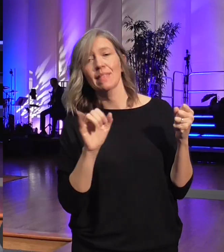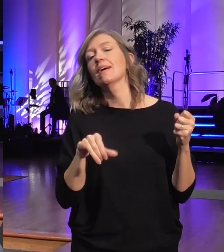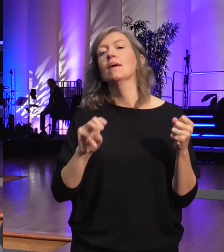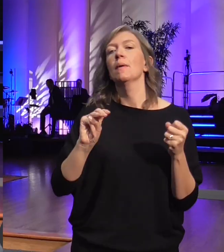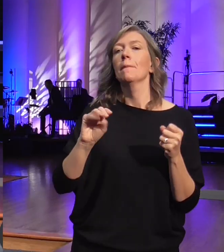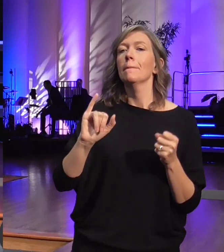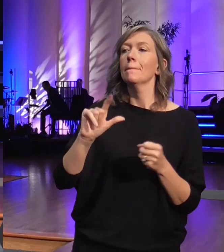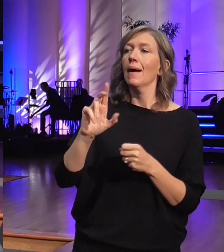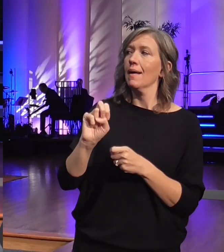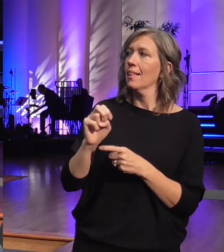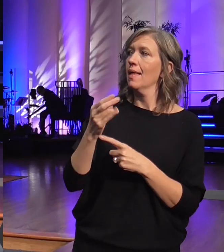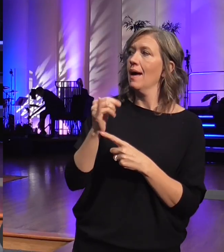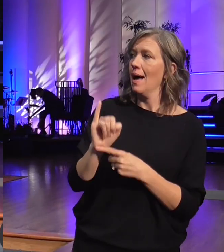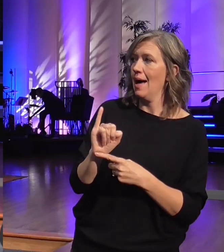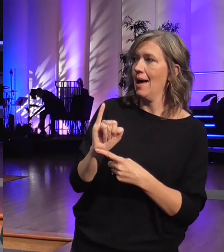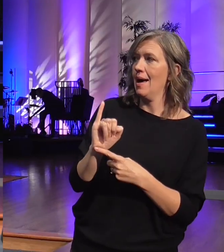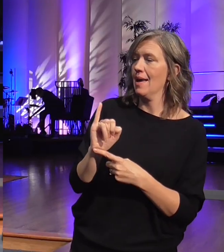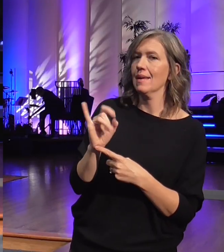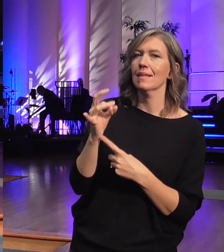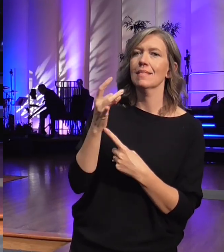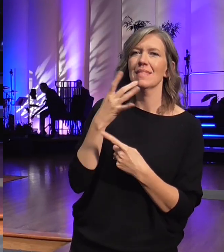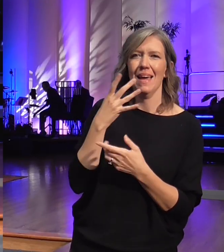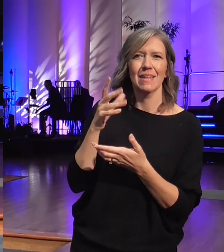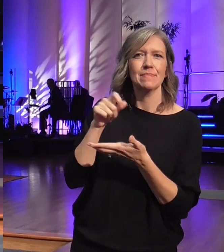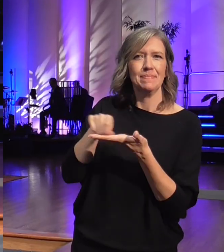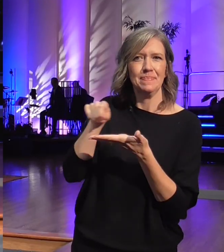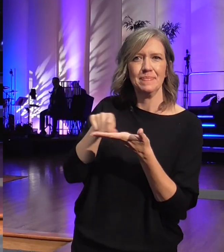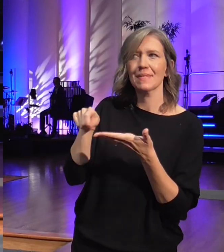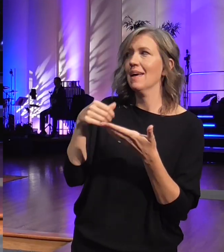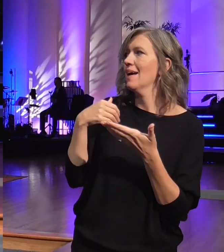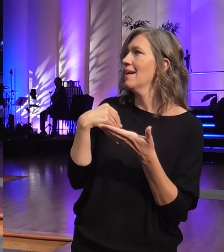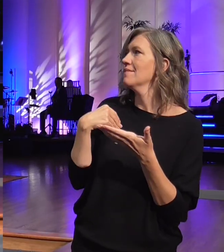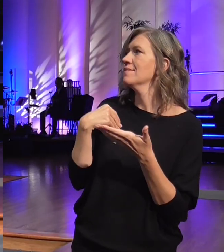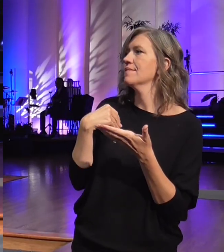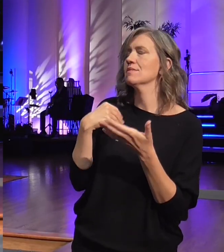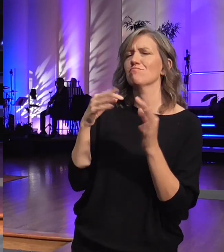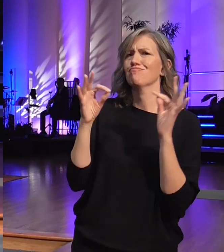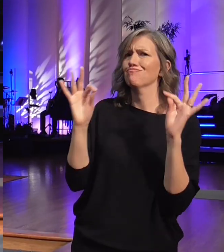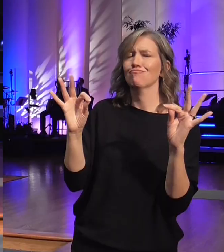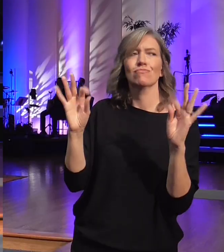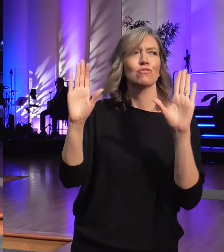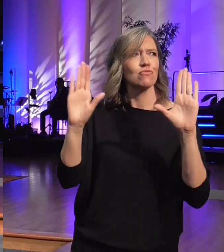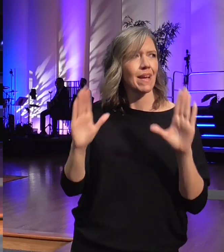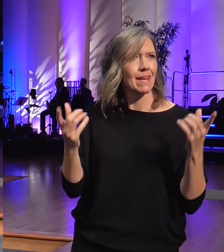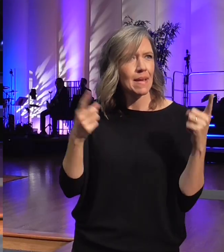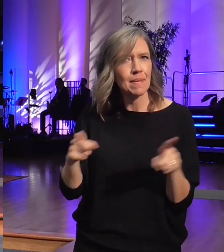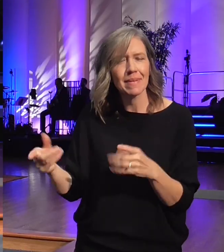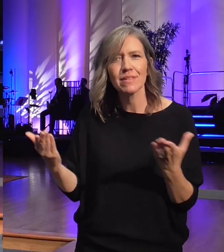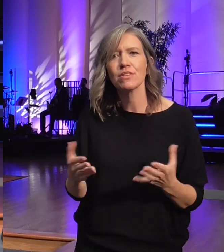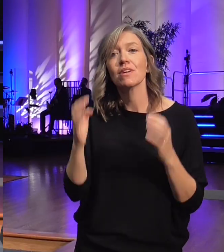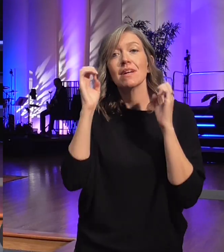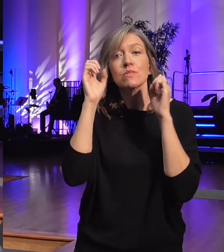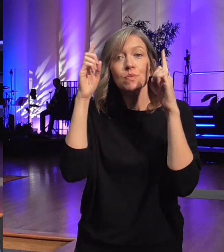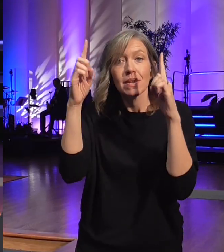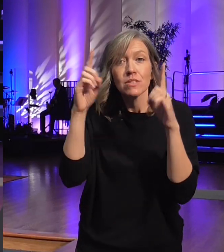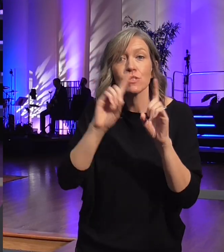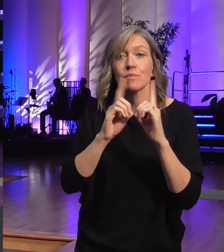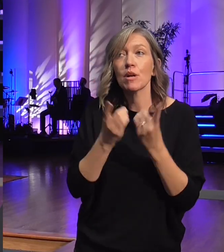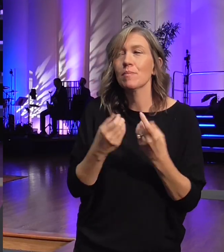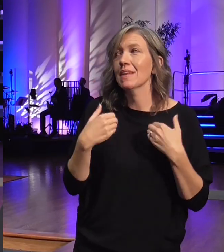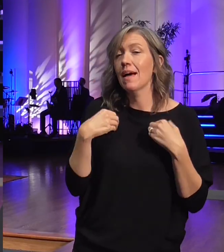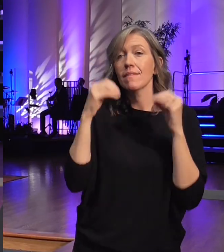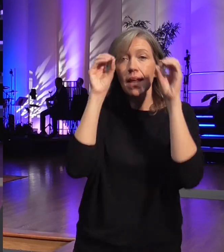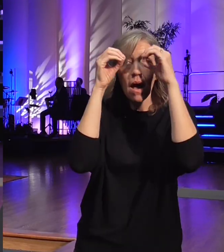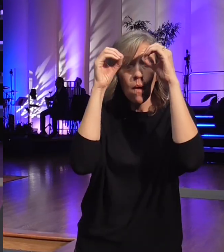Mile highlighter. We've got some great stuff going on our campus today, including our education department. We've got an owl on the